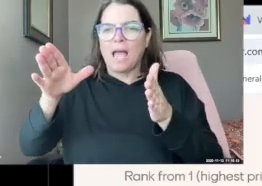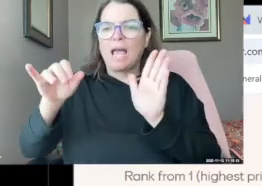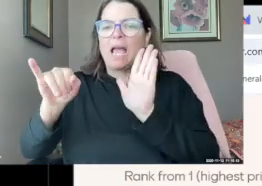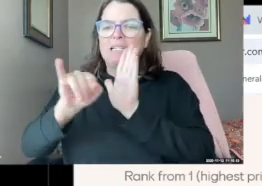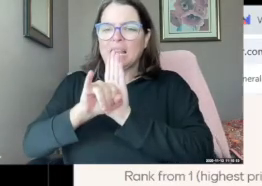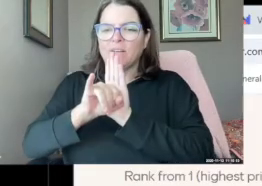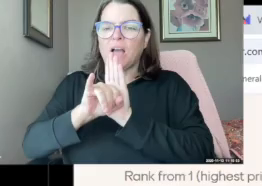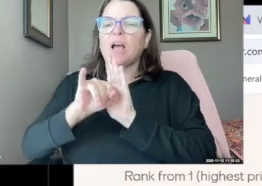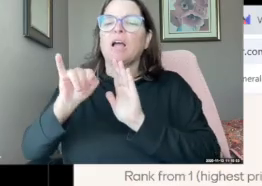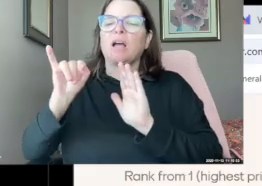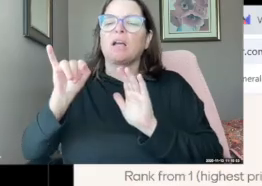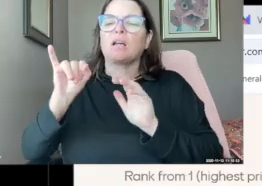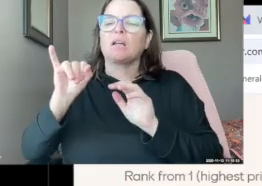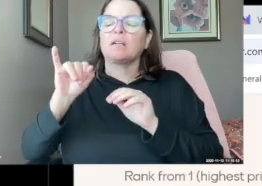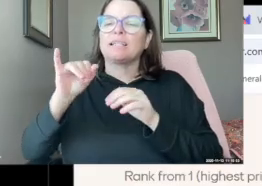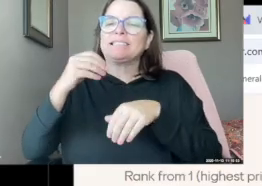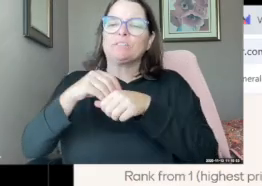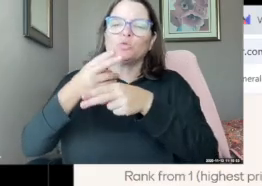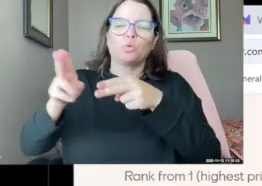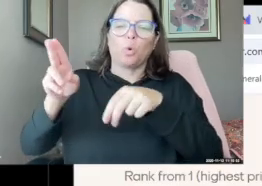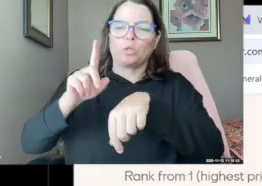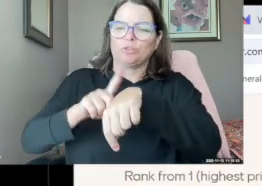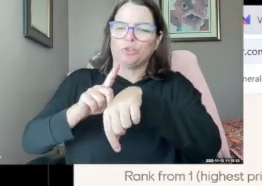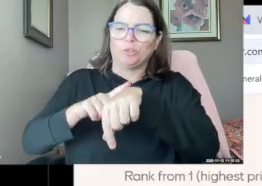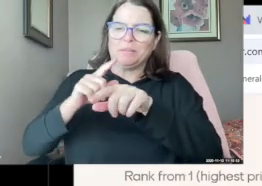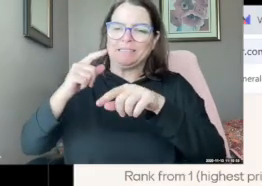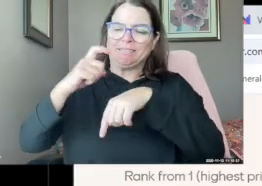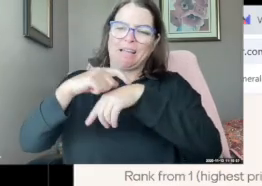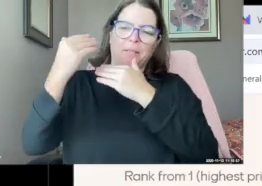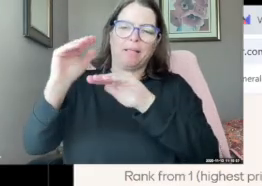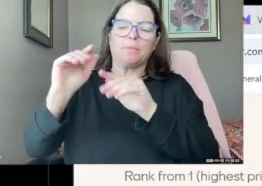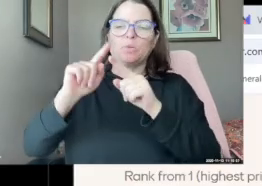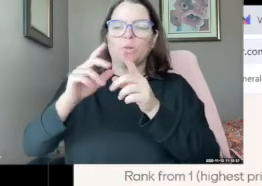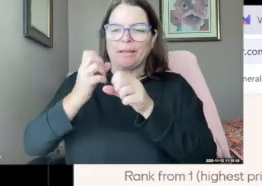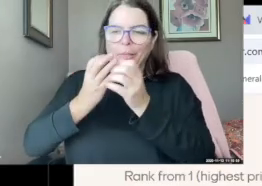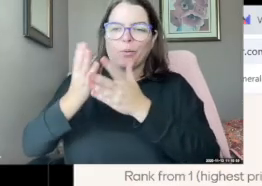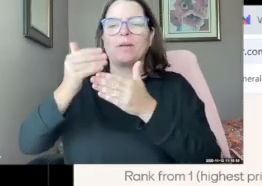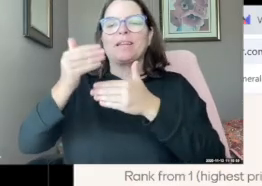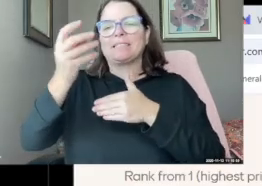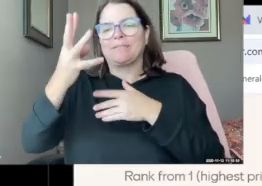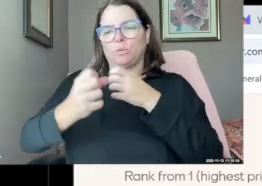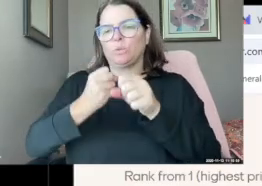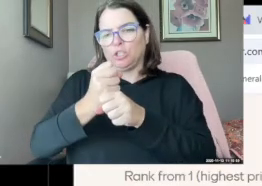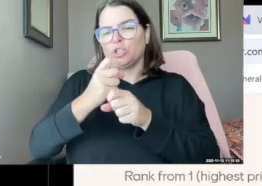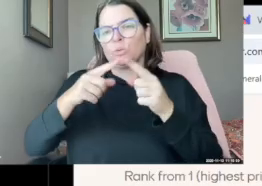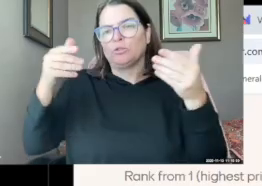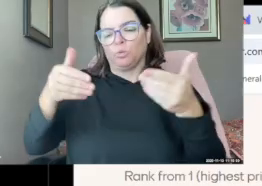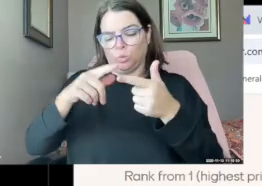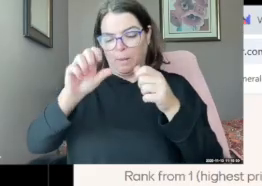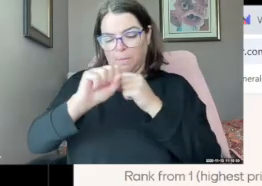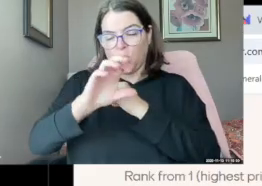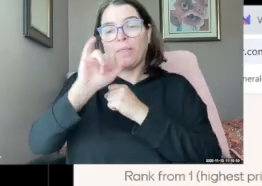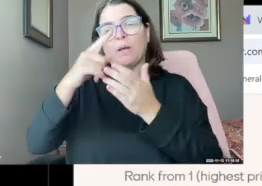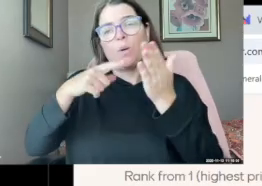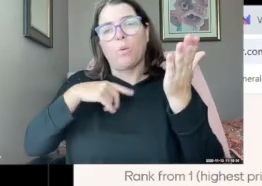everybody in this room, with the legislature, in finding a way to identify the funds to achieve that and to support that in some sort of short-term, time-limited